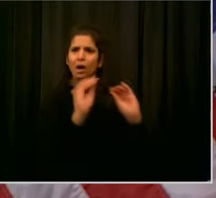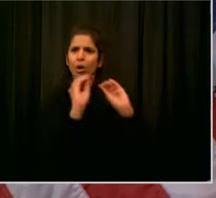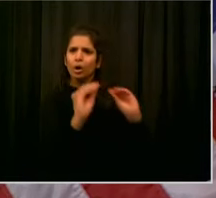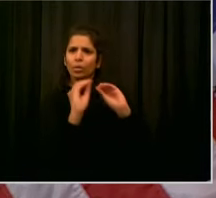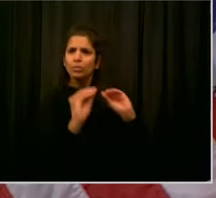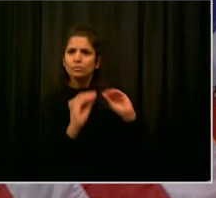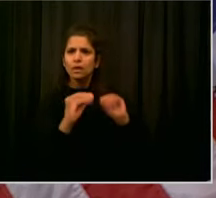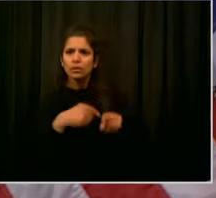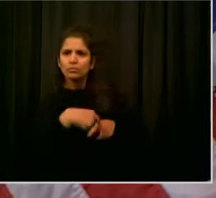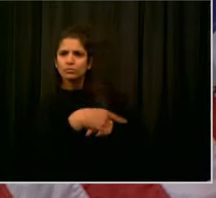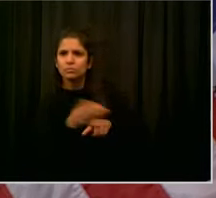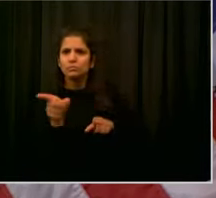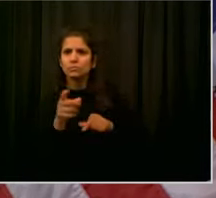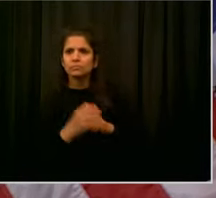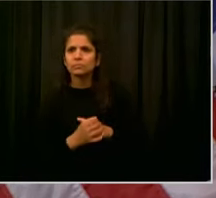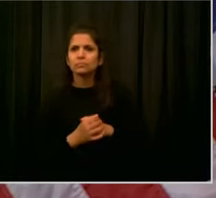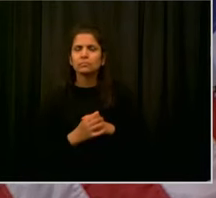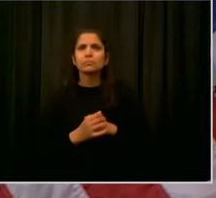So,